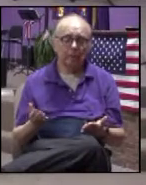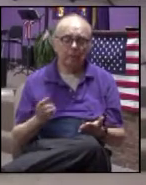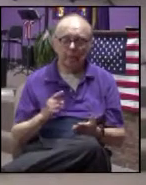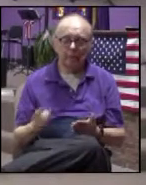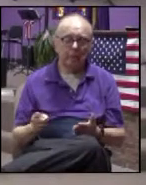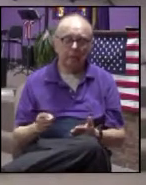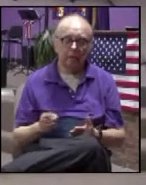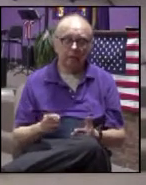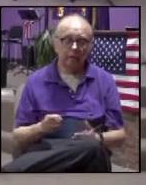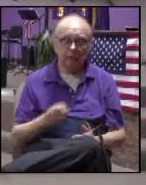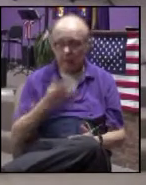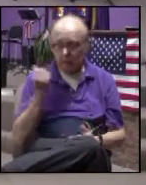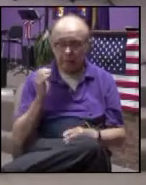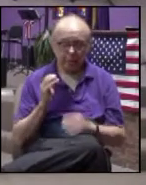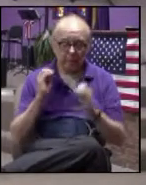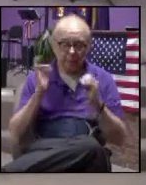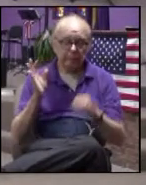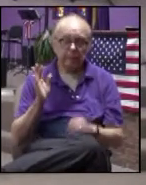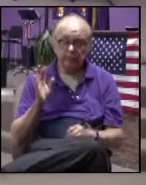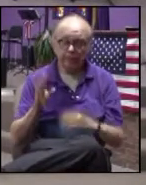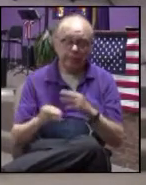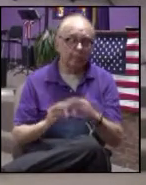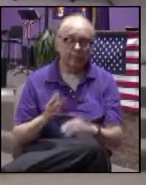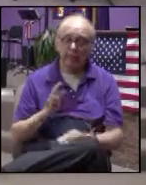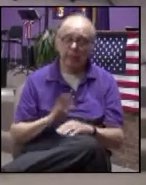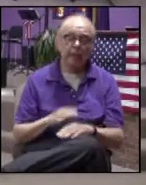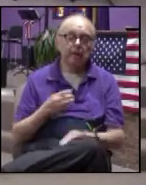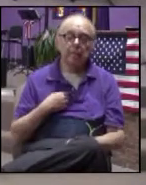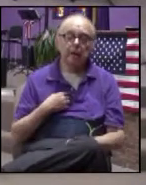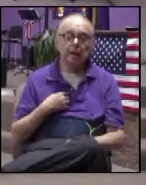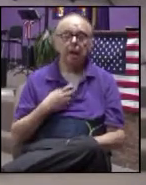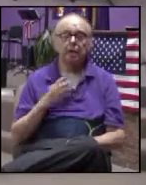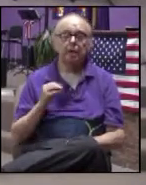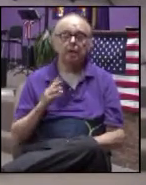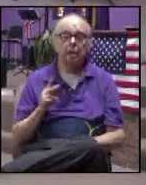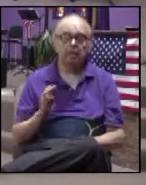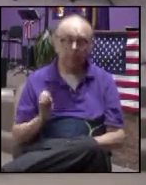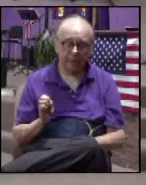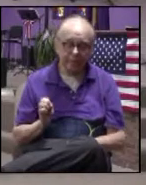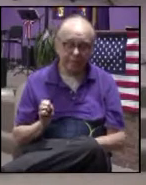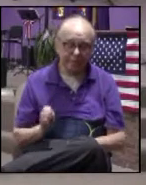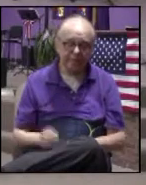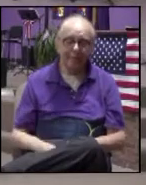greater preachers in the world than me and Michael. Okay?